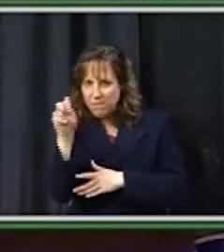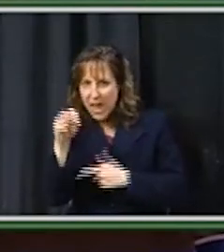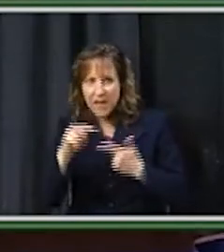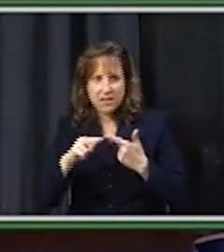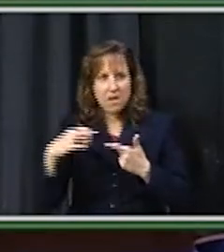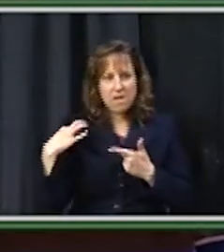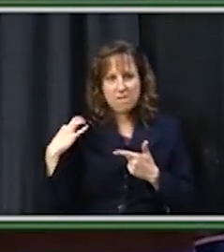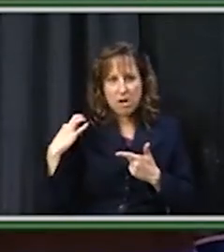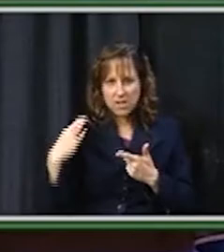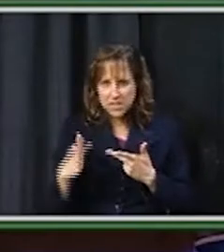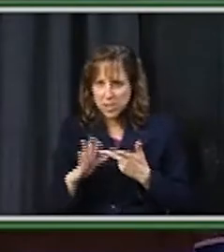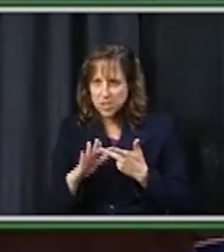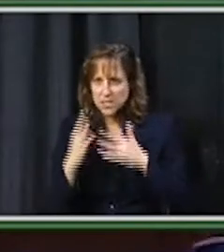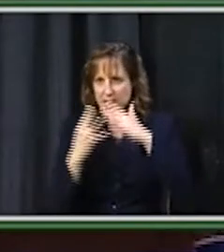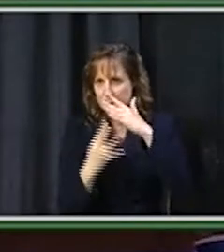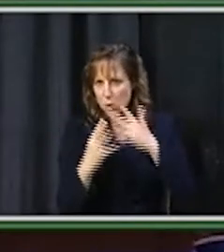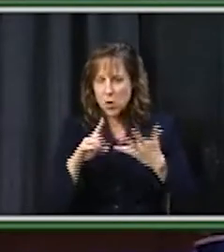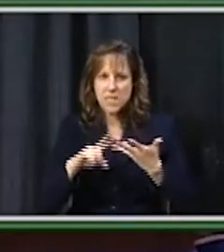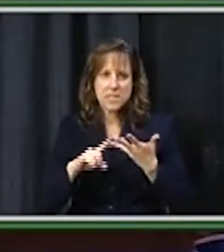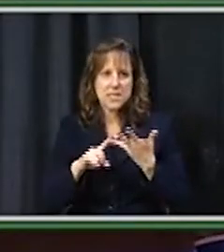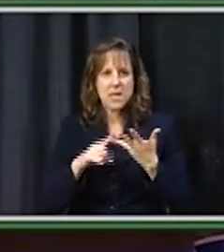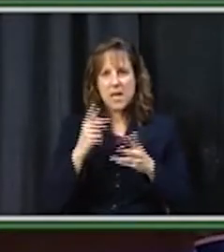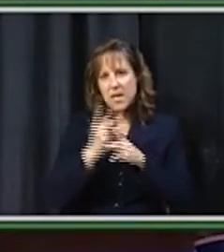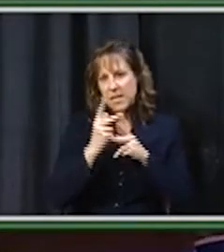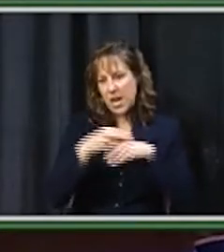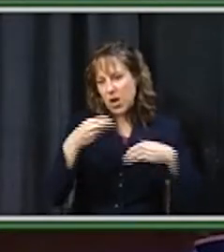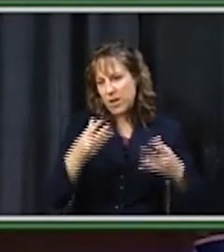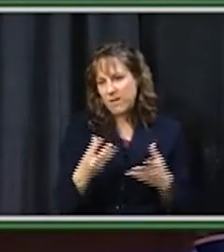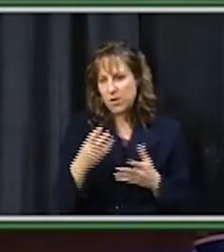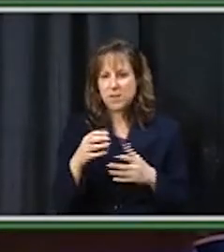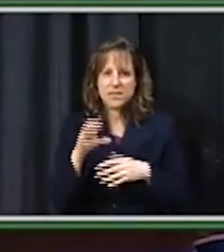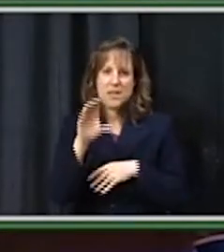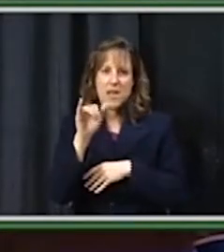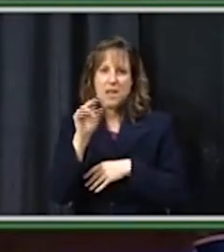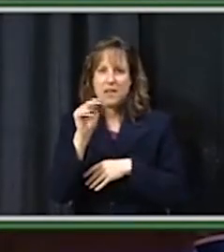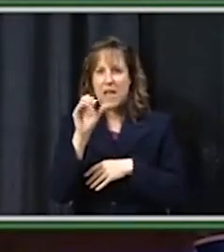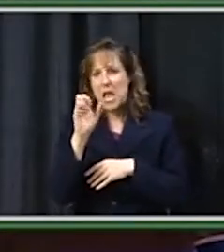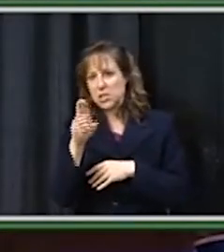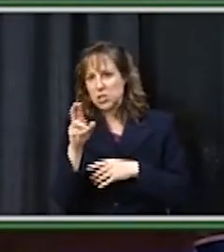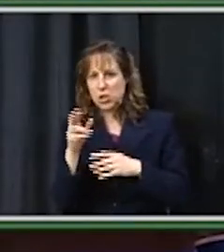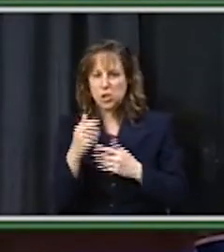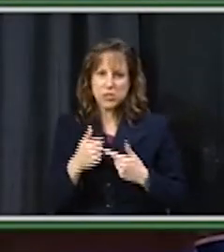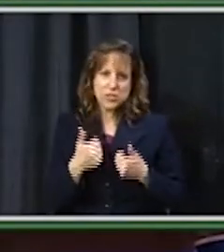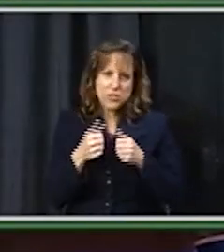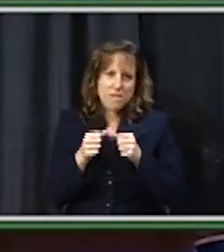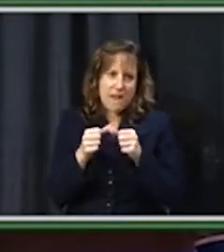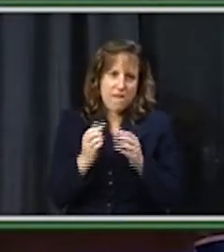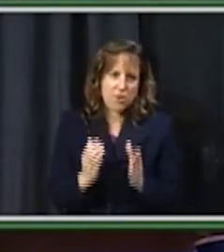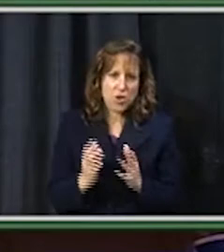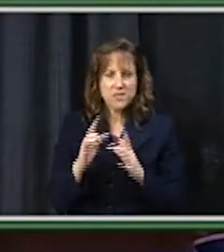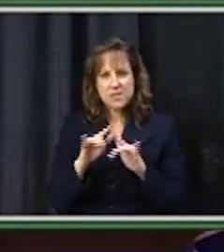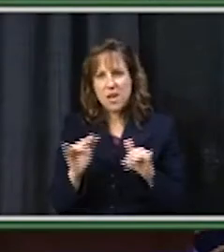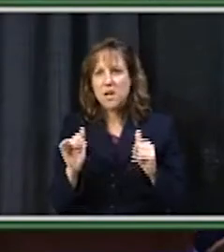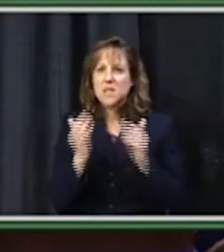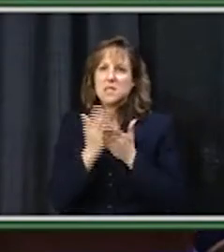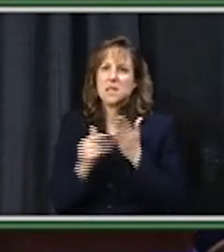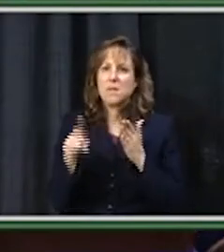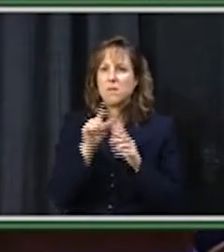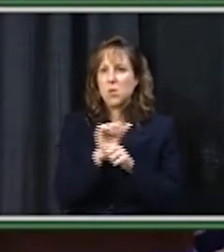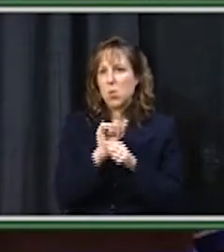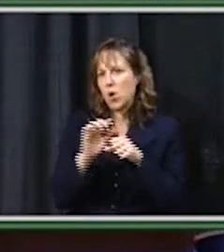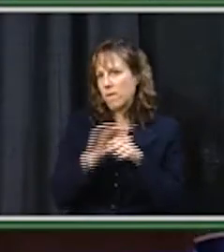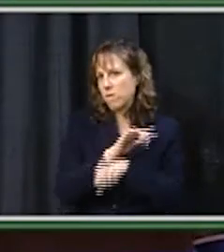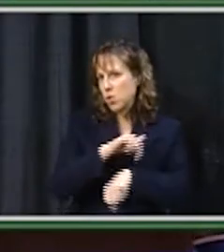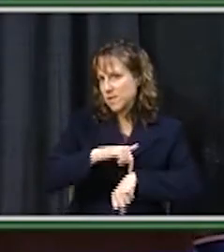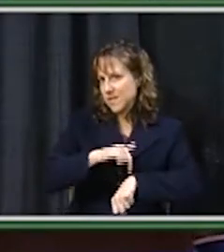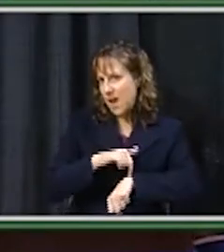immigrants, caregivers, cancer survivors, and much more. Some of you have worked full-time while attending school. Some have